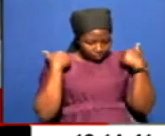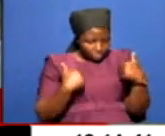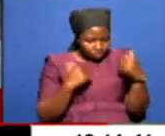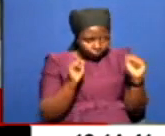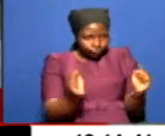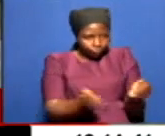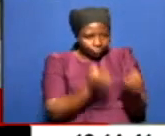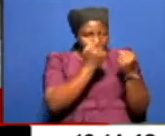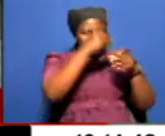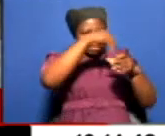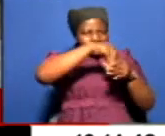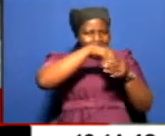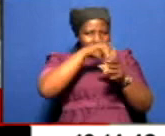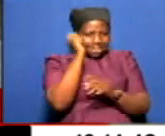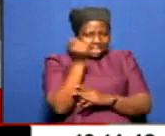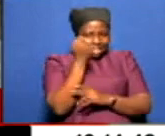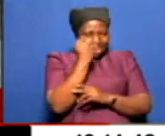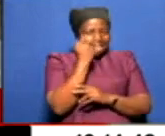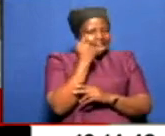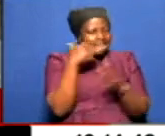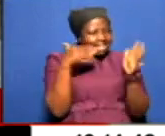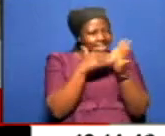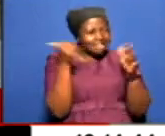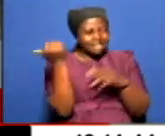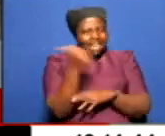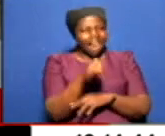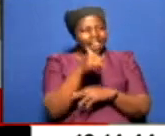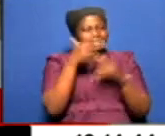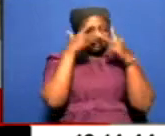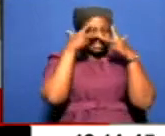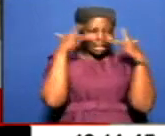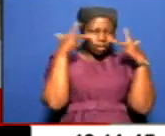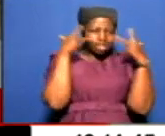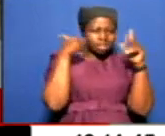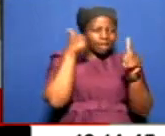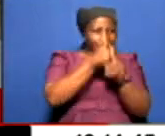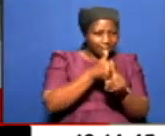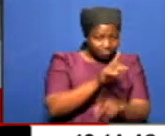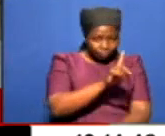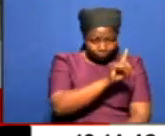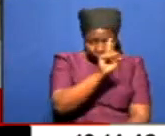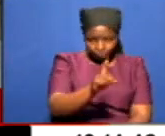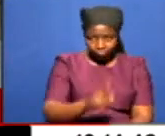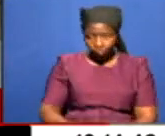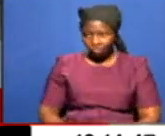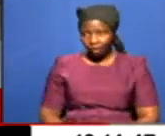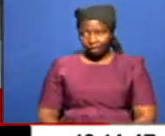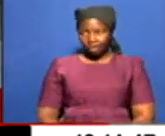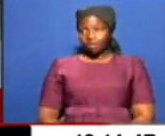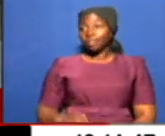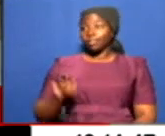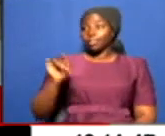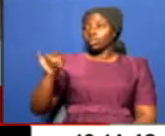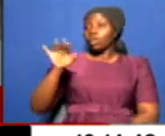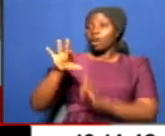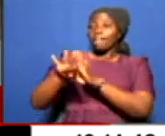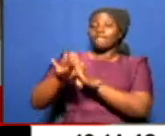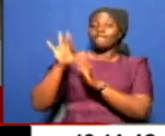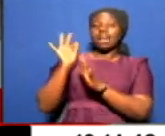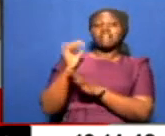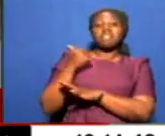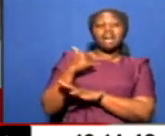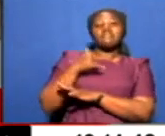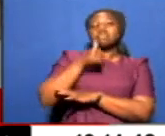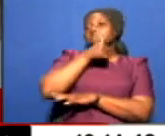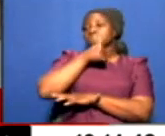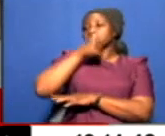the borders against any terrorist attacks? Yeah, of course. You'll find that there is no secret.